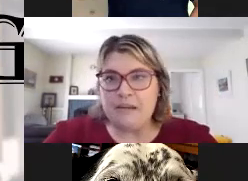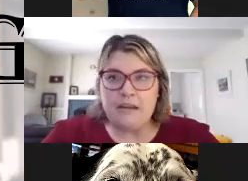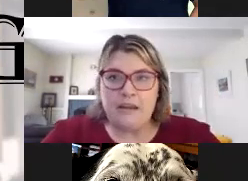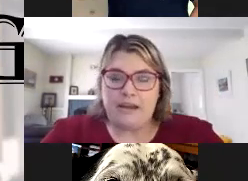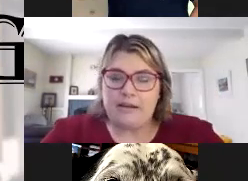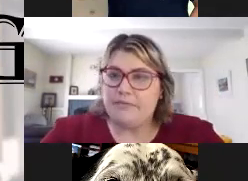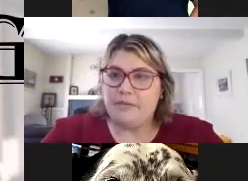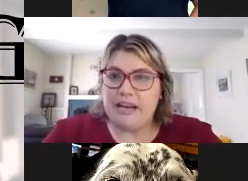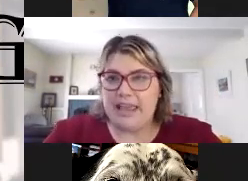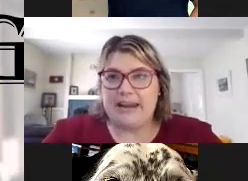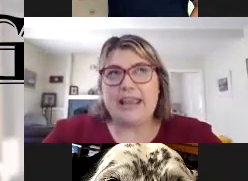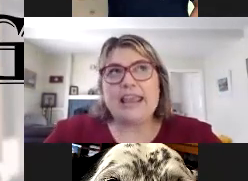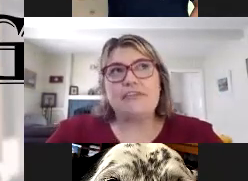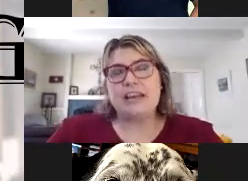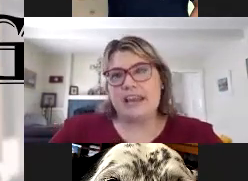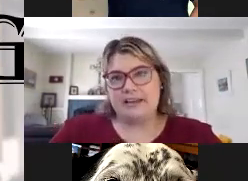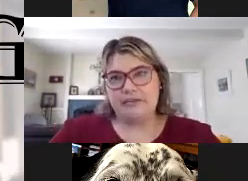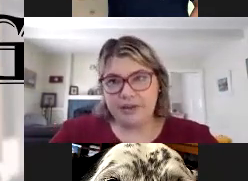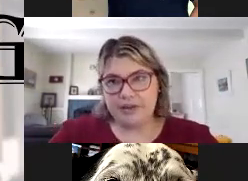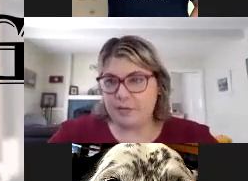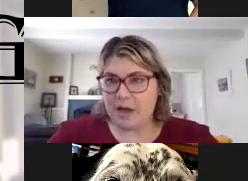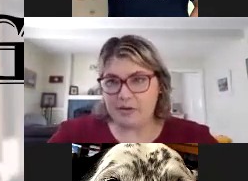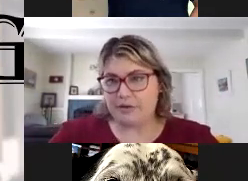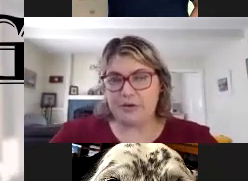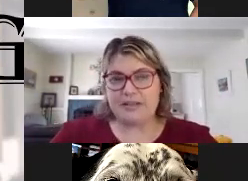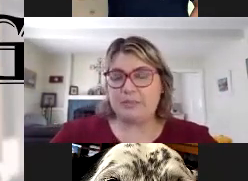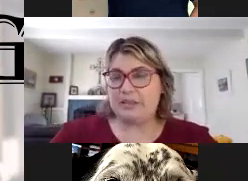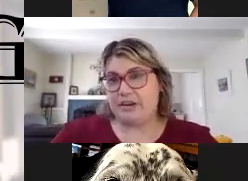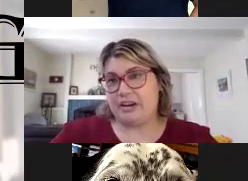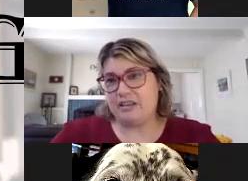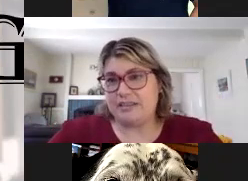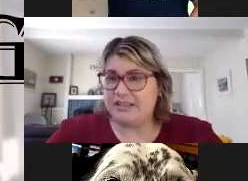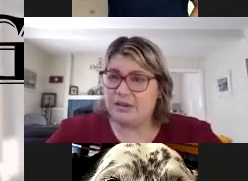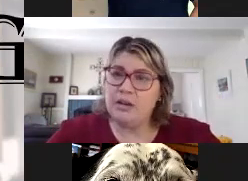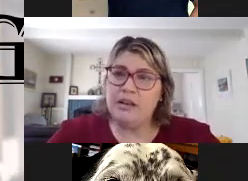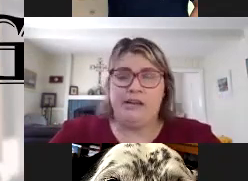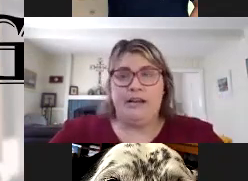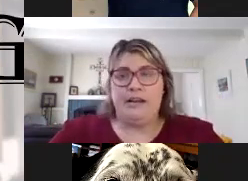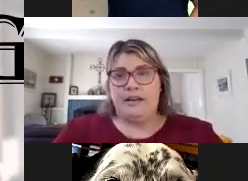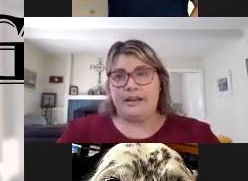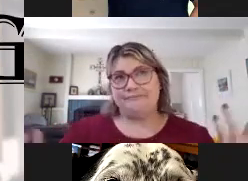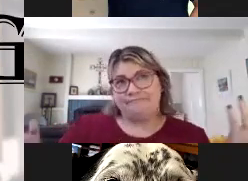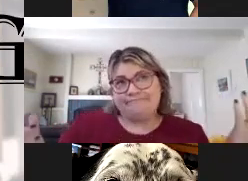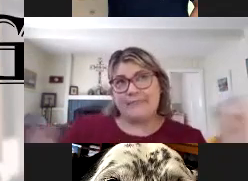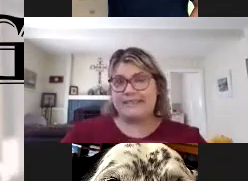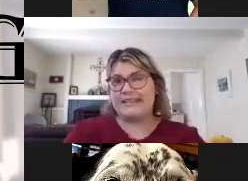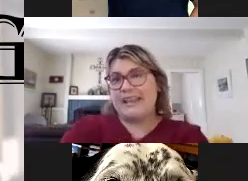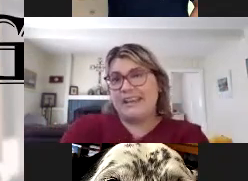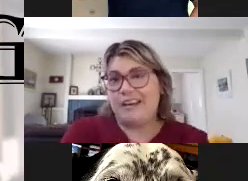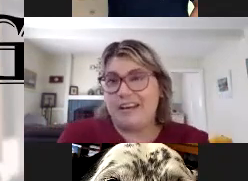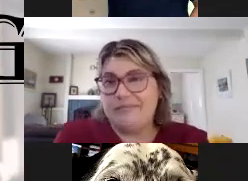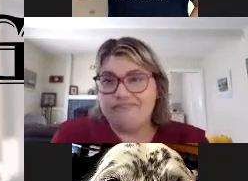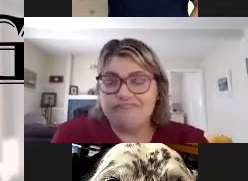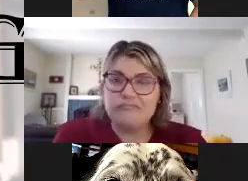for the winning candidate, even if the popular vote is split very closely. So let's